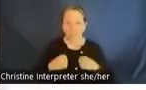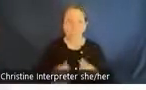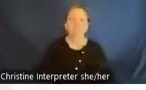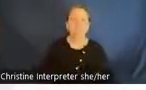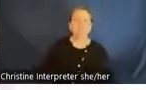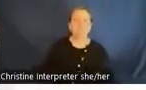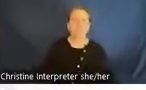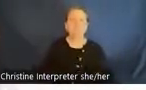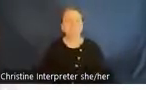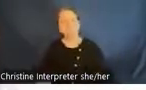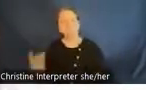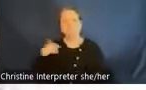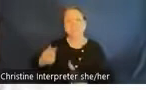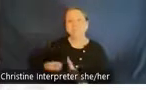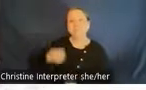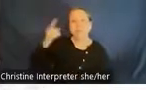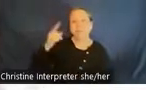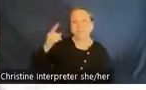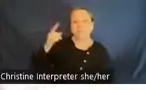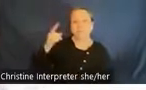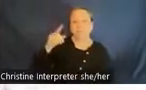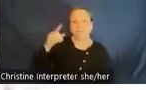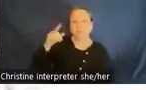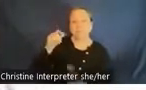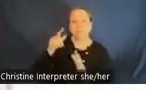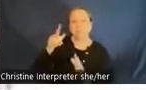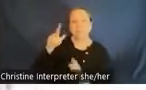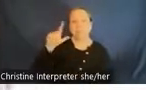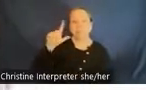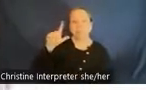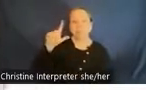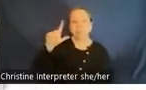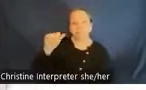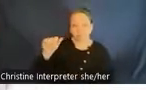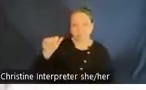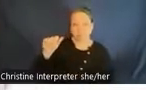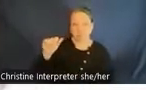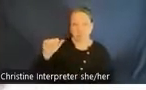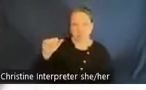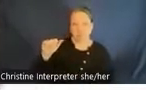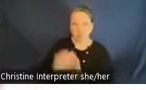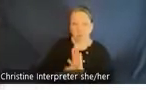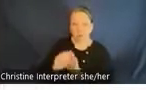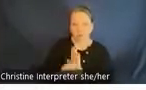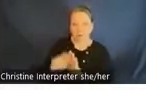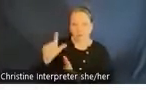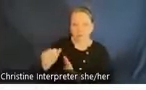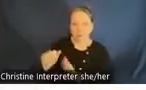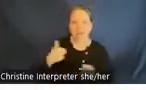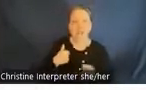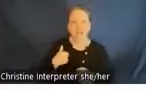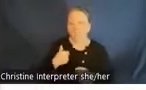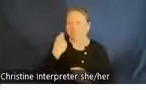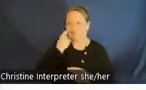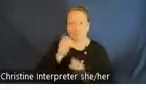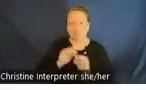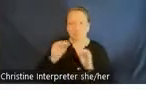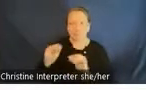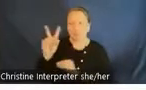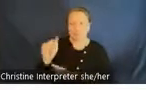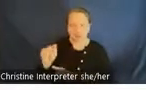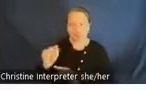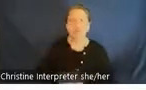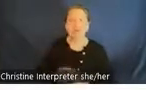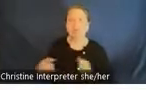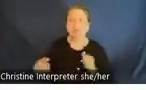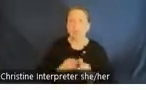So I'm from New Orleans, Louisiana. I haven't been here in Vermont very long at all. And When I first came here, I didn't